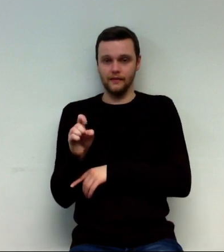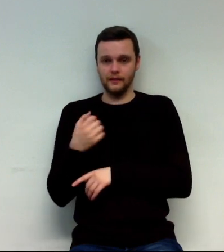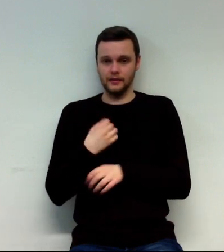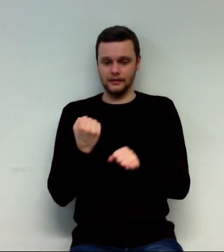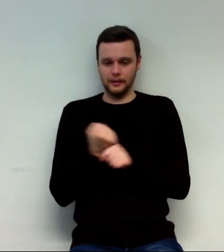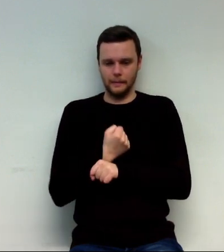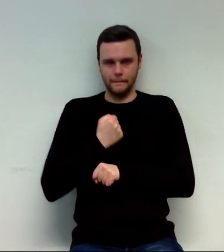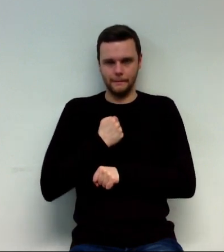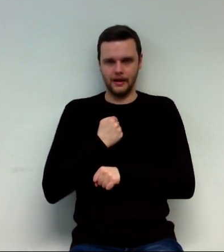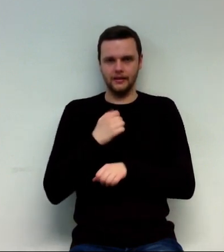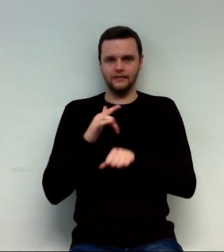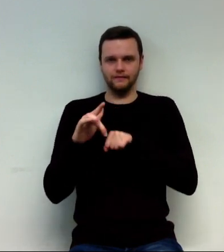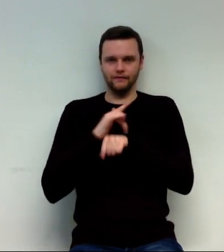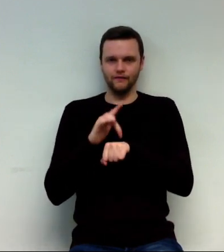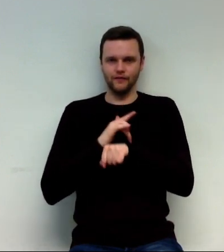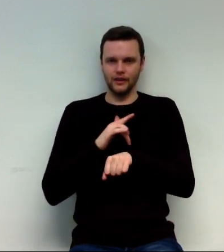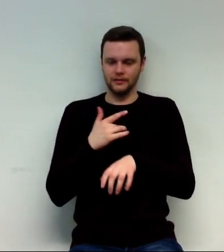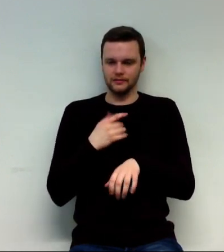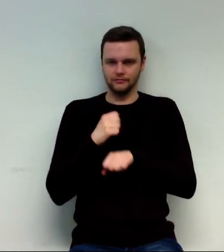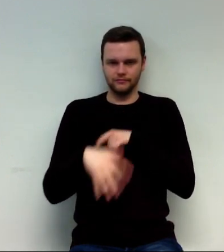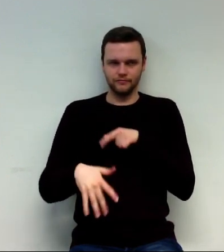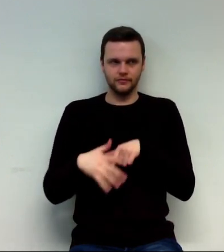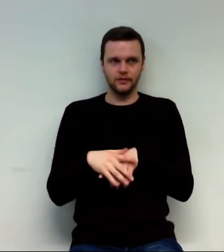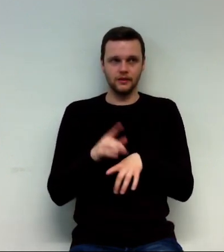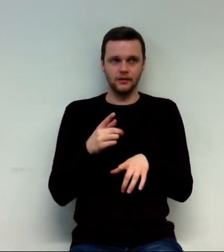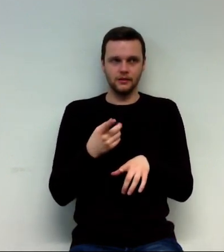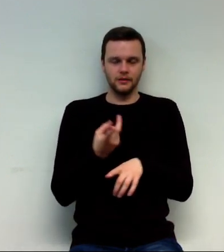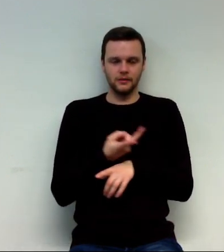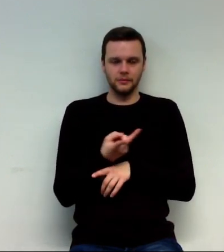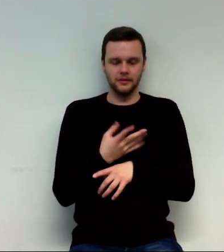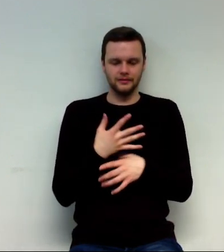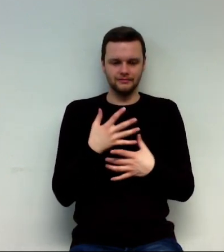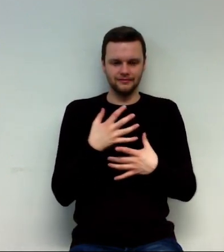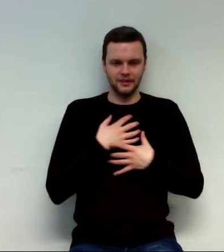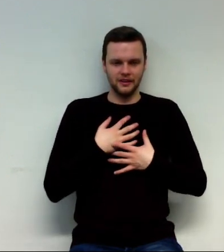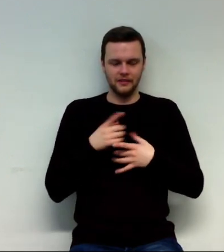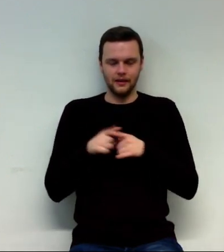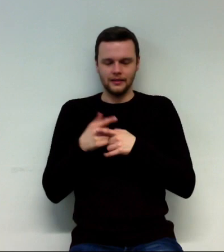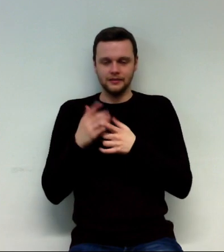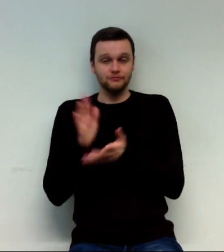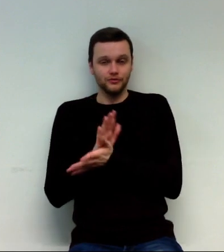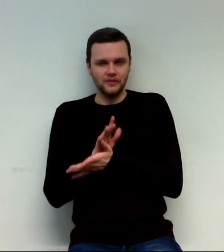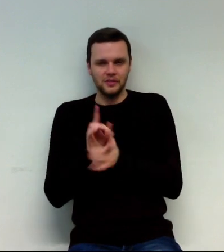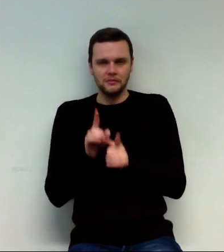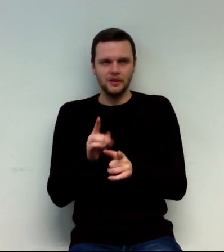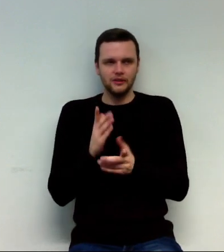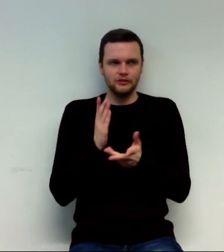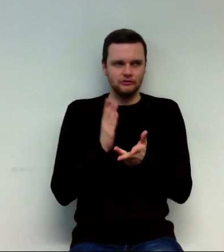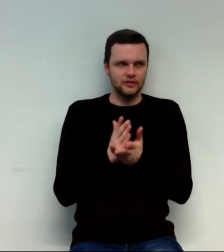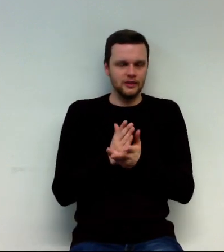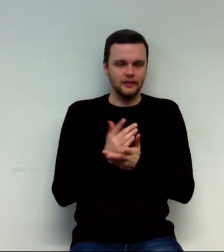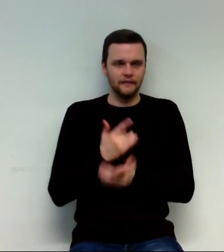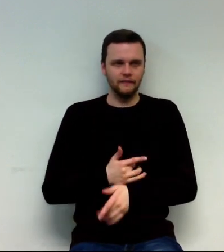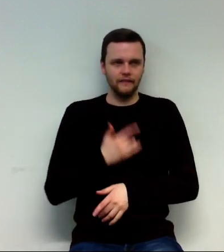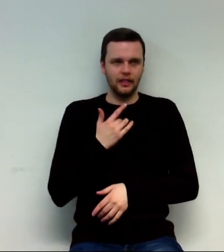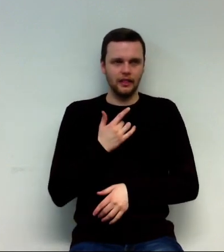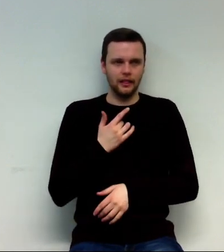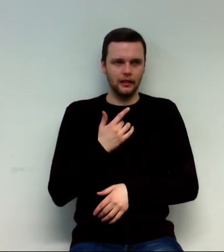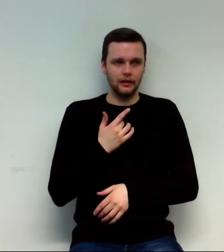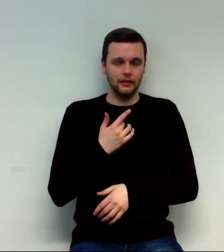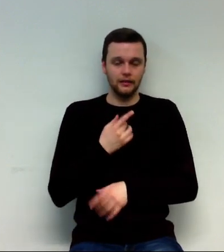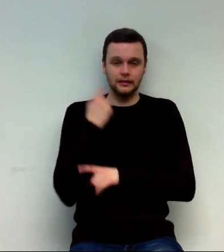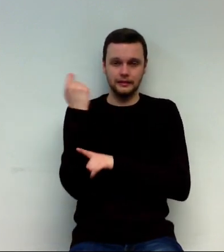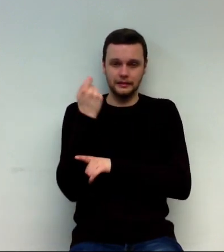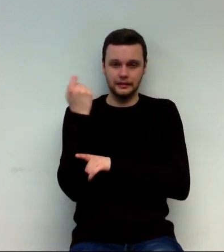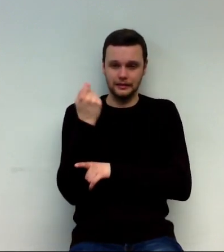2011, which was both terrifying and joyful all at once. And actually, I think a lot of the success